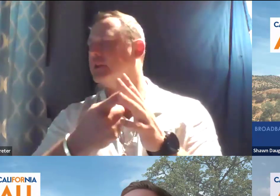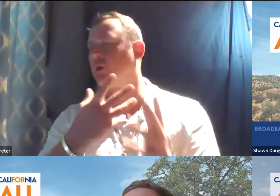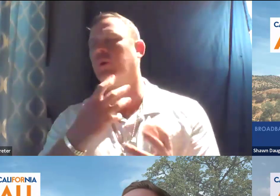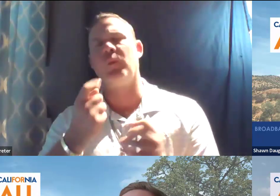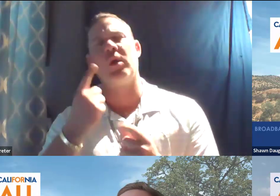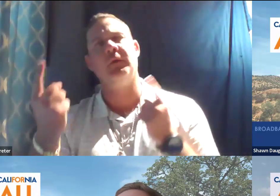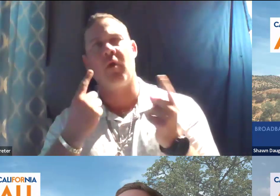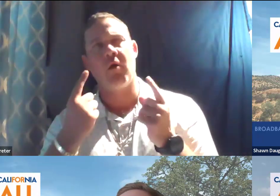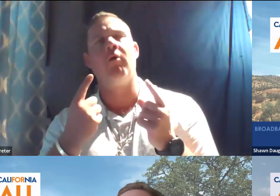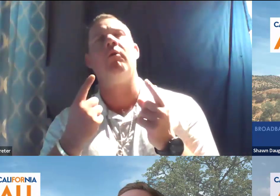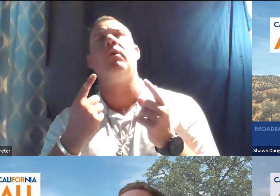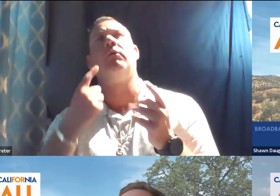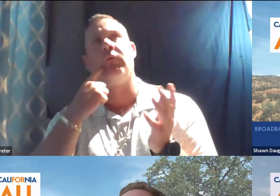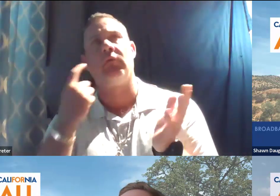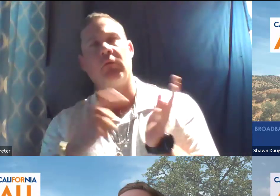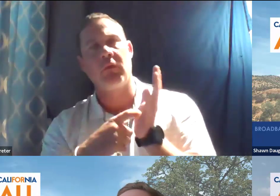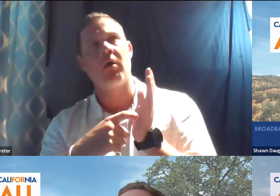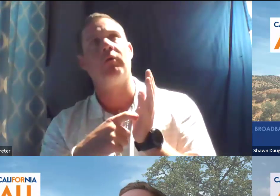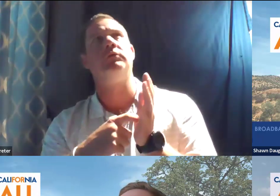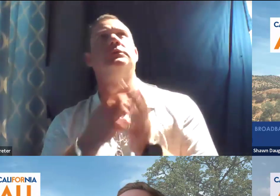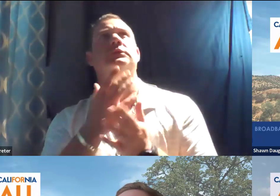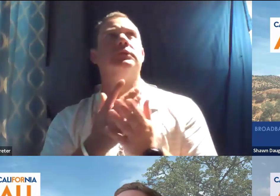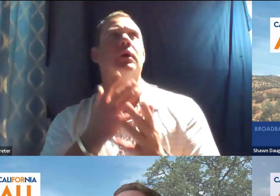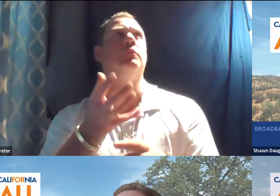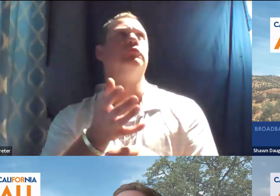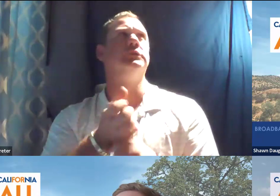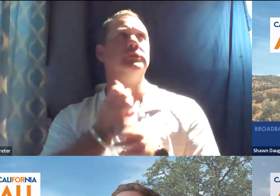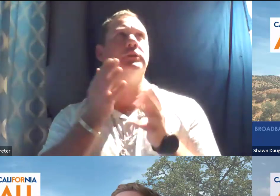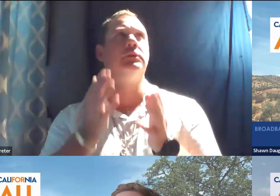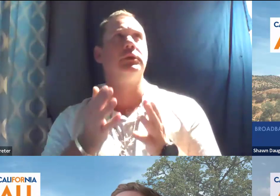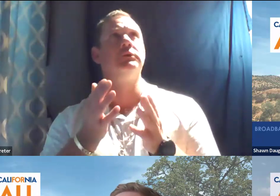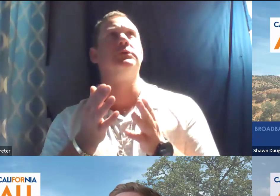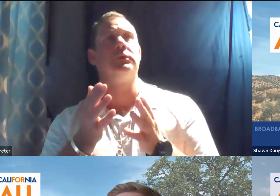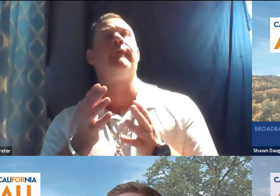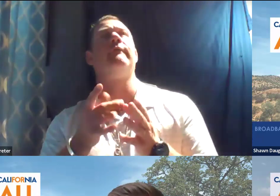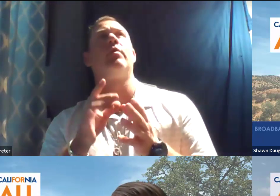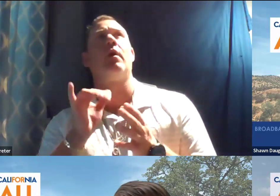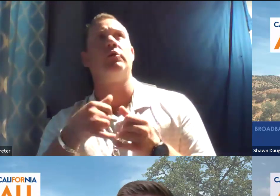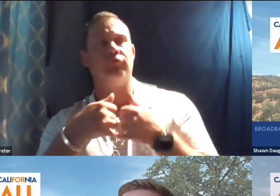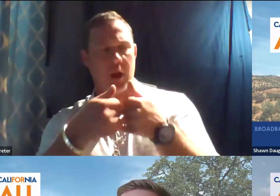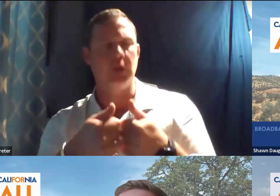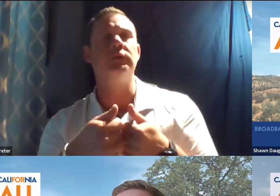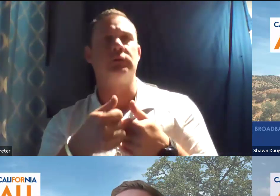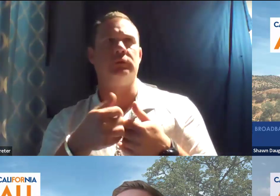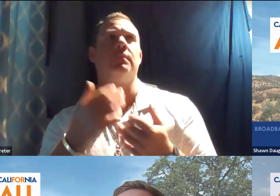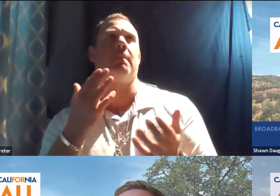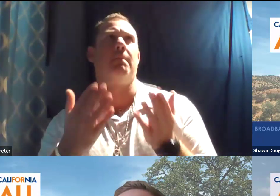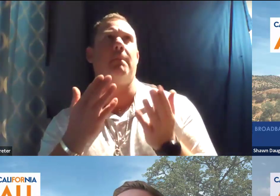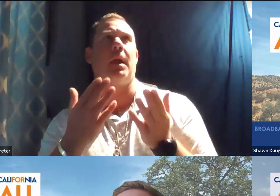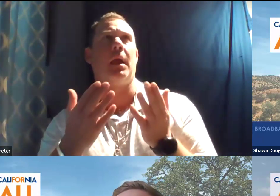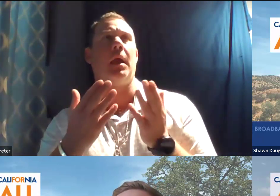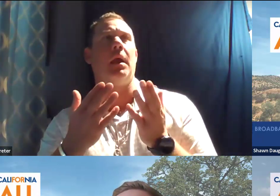thoughtful, acknowledging that some recipients of state capacity grants may want